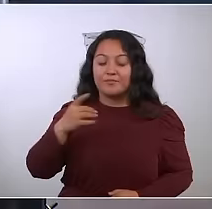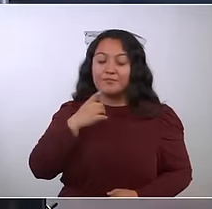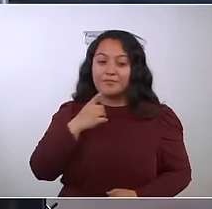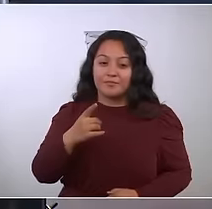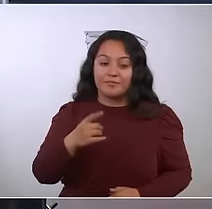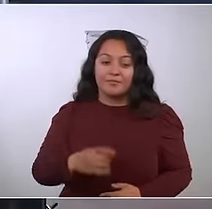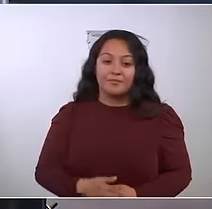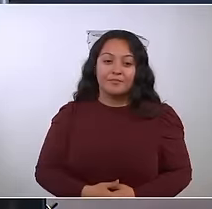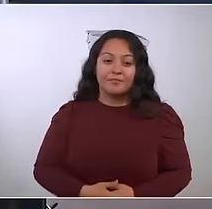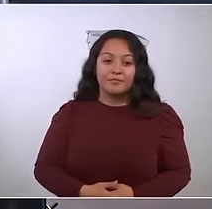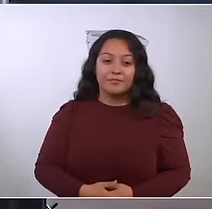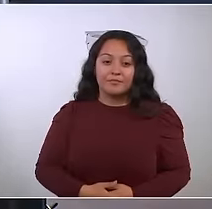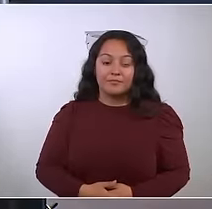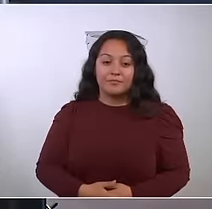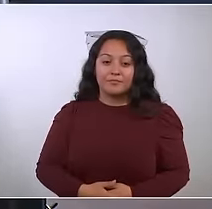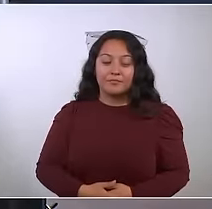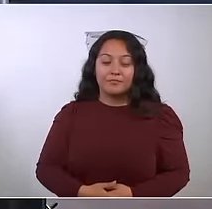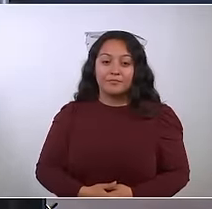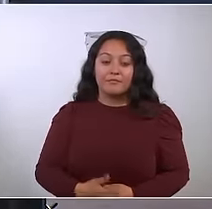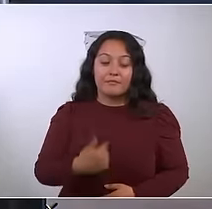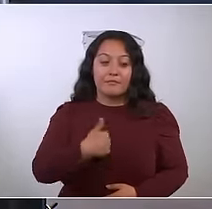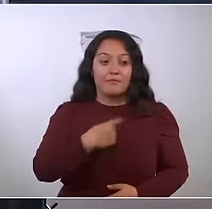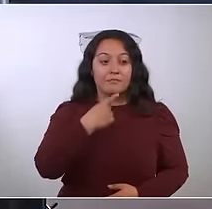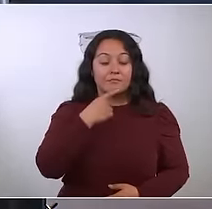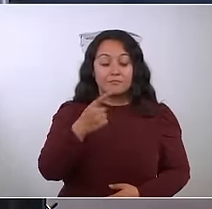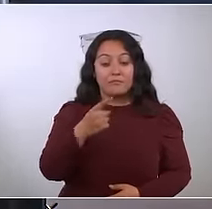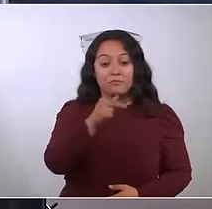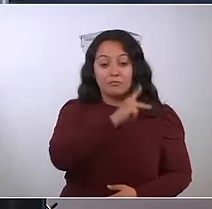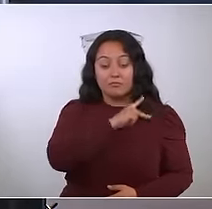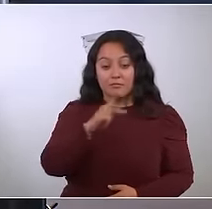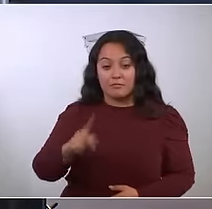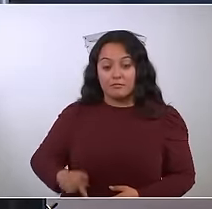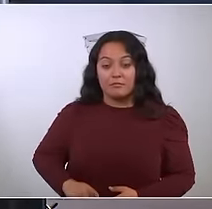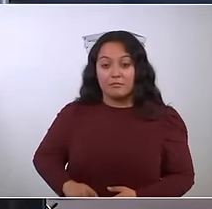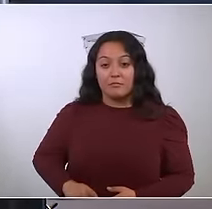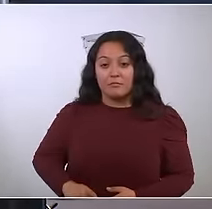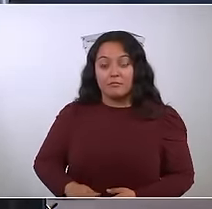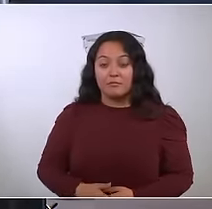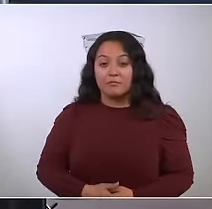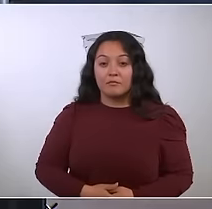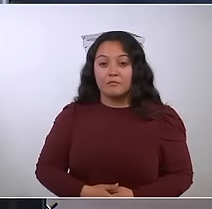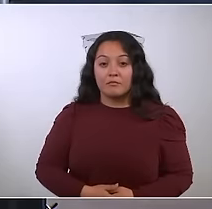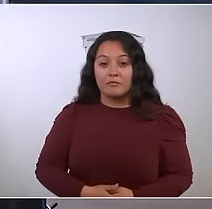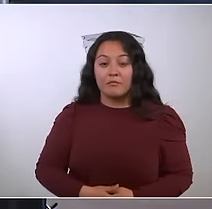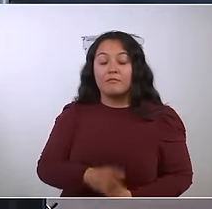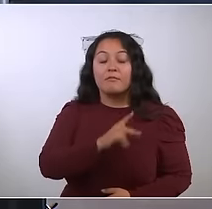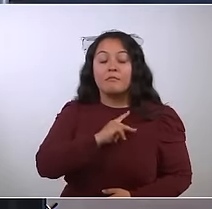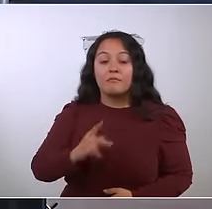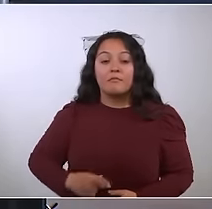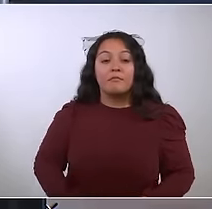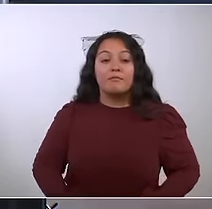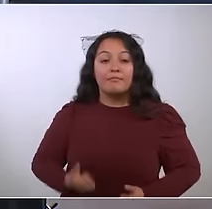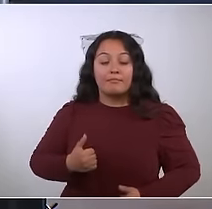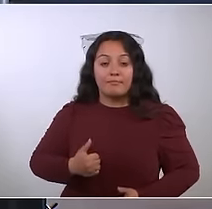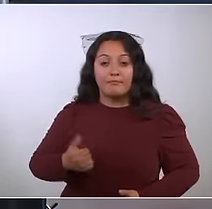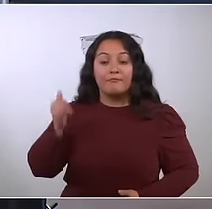dice así. But I said to the king. Y dije al rey. May the king live forever. Para siempre viva el rey.